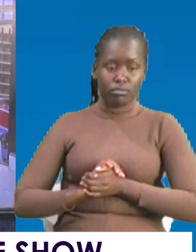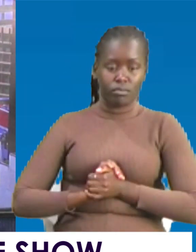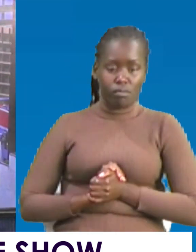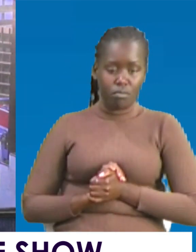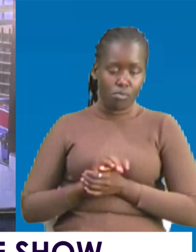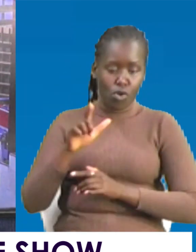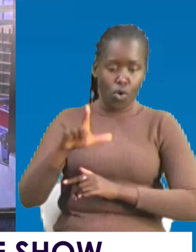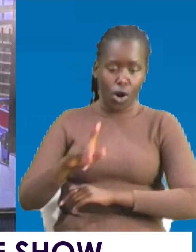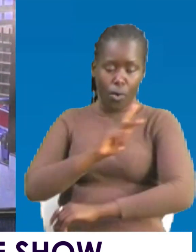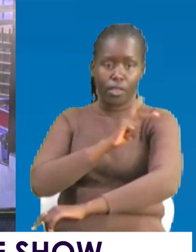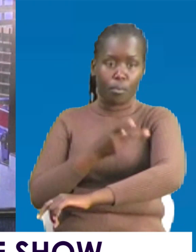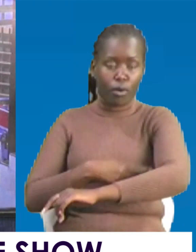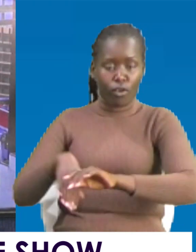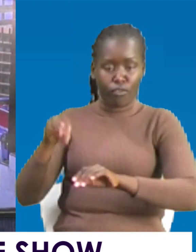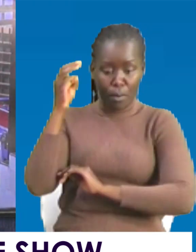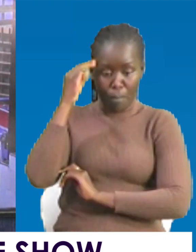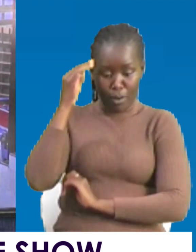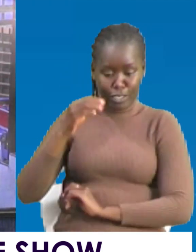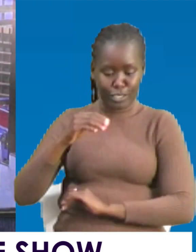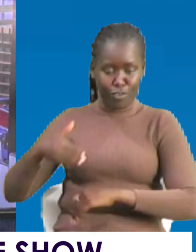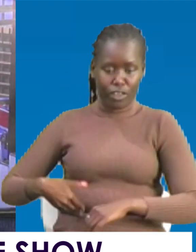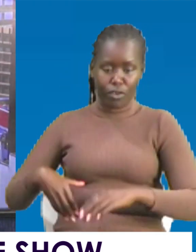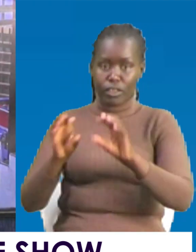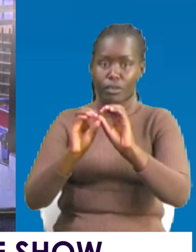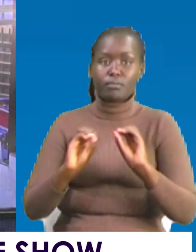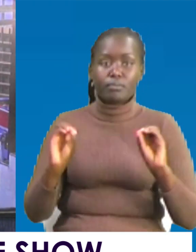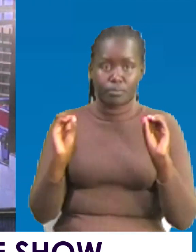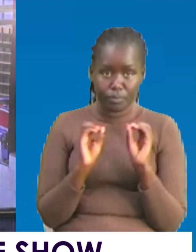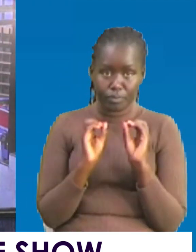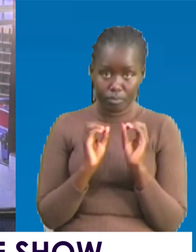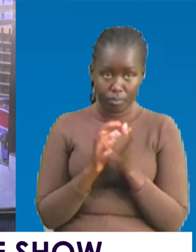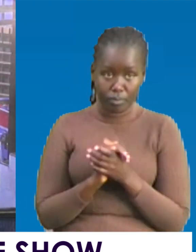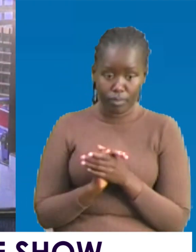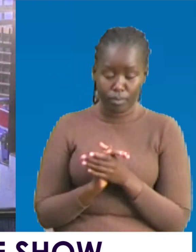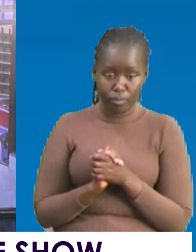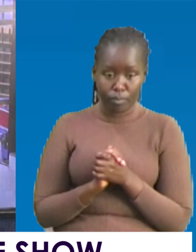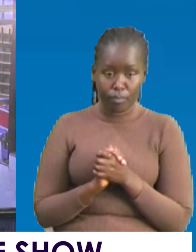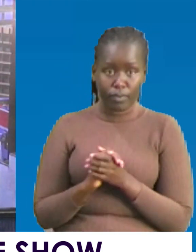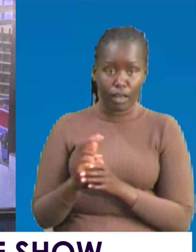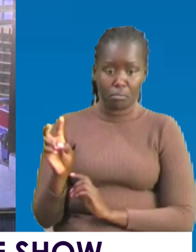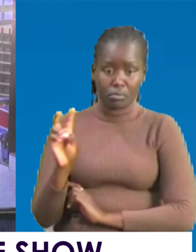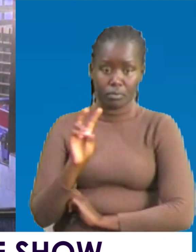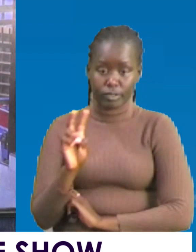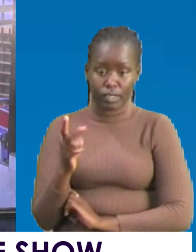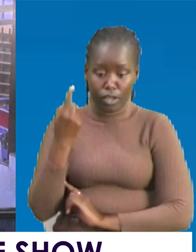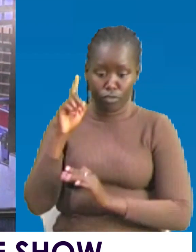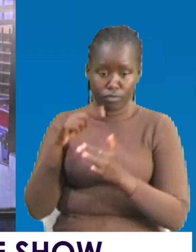the youth. Don't corner them in the corner of dances only, in the corners of looking for